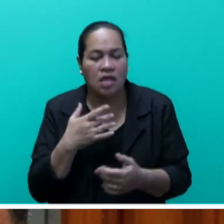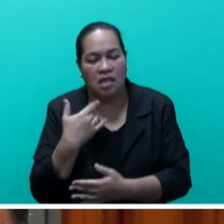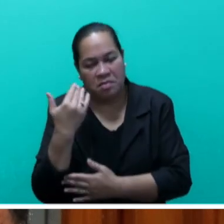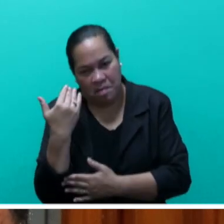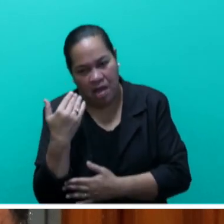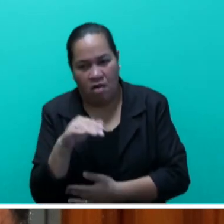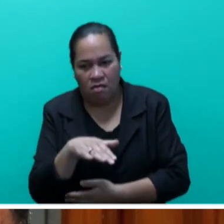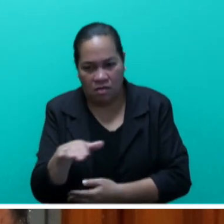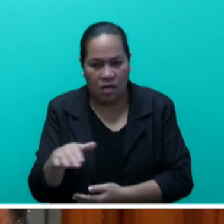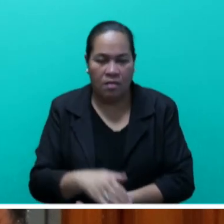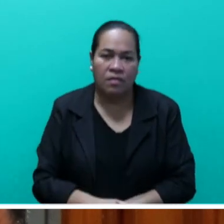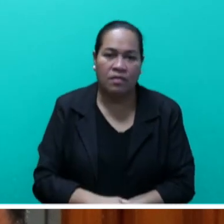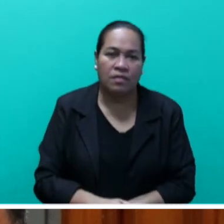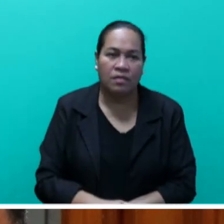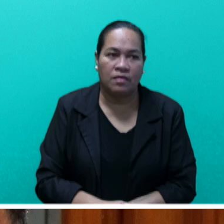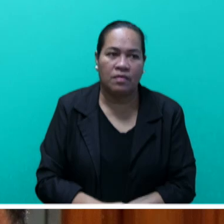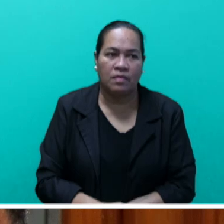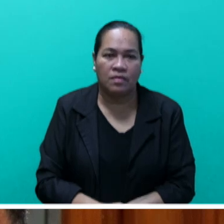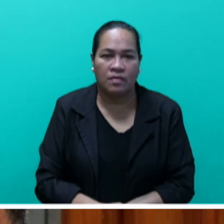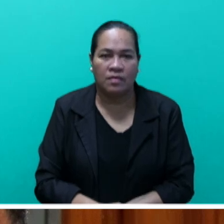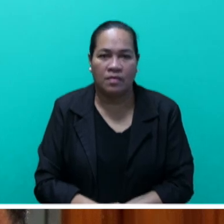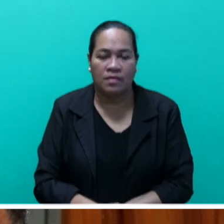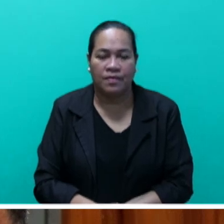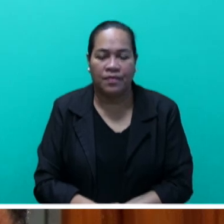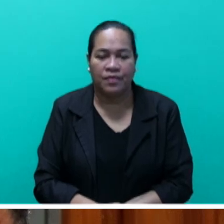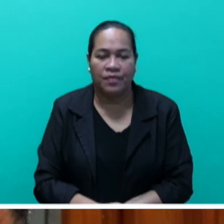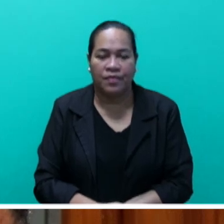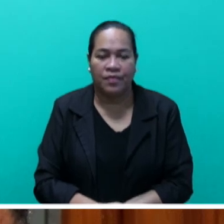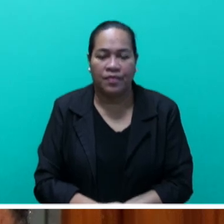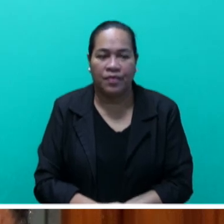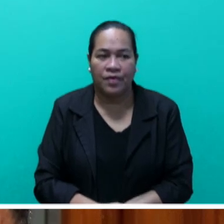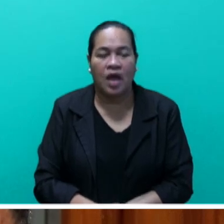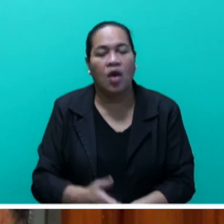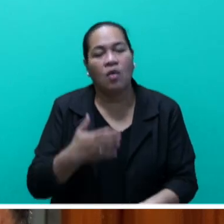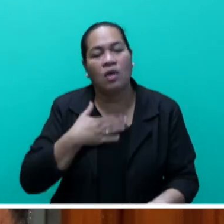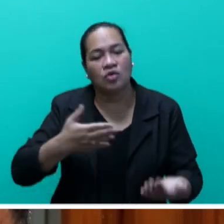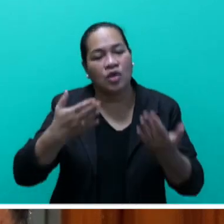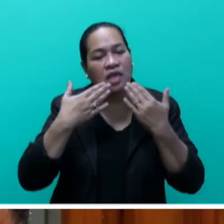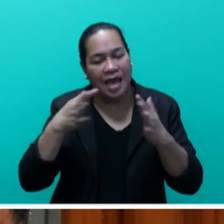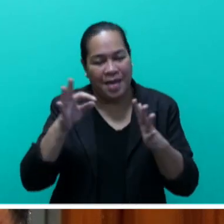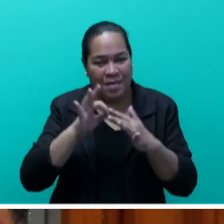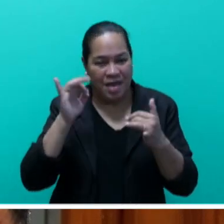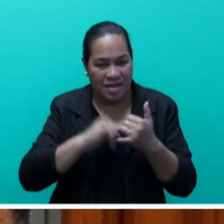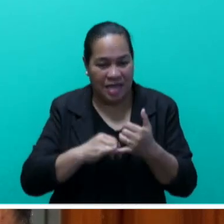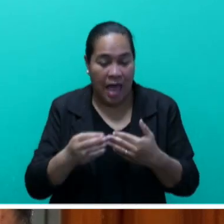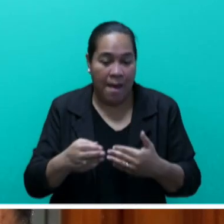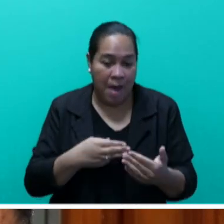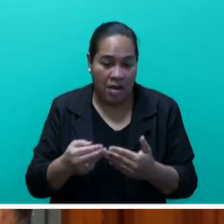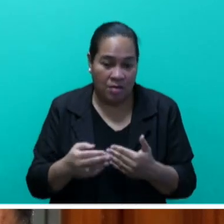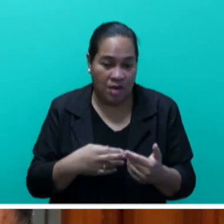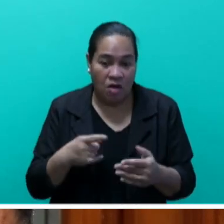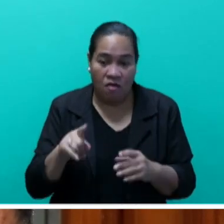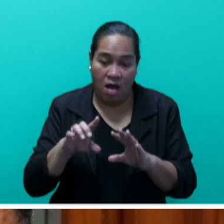people in the rural areas. I would like to thank the Permanent Secretary and the management of the